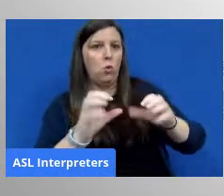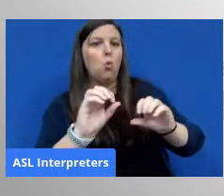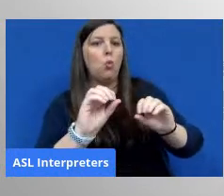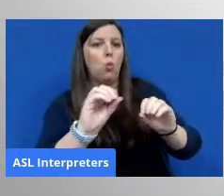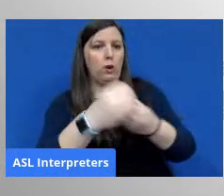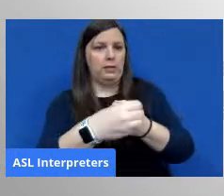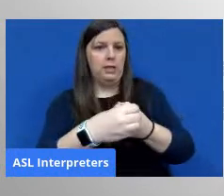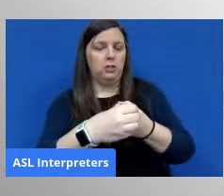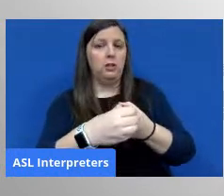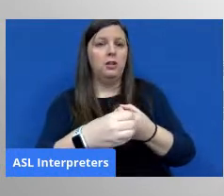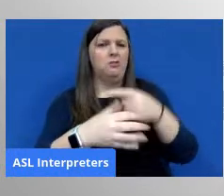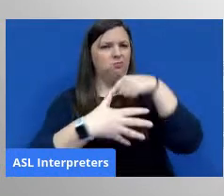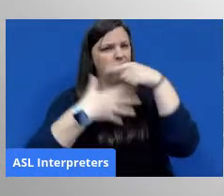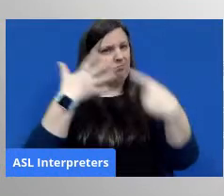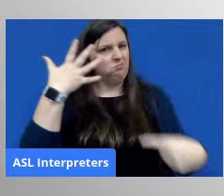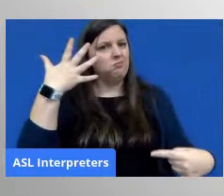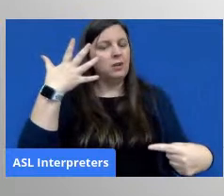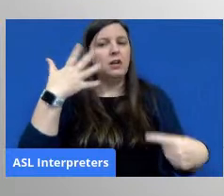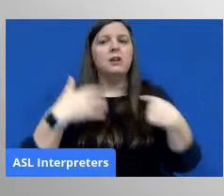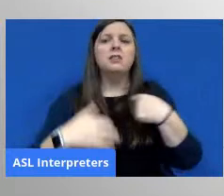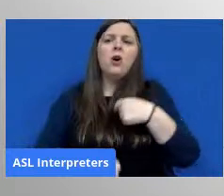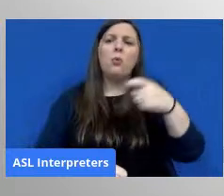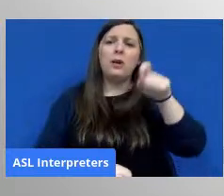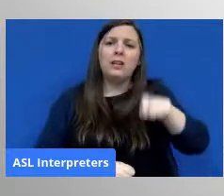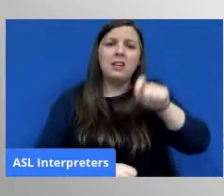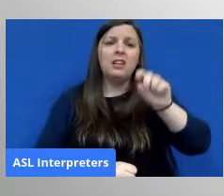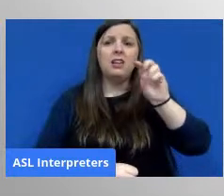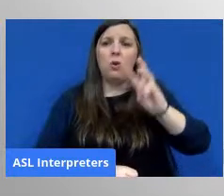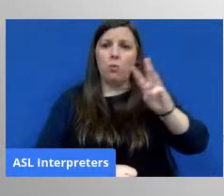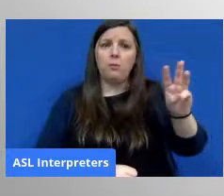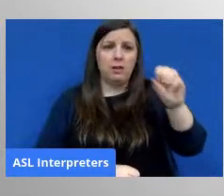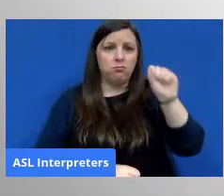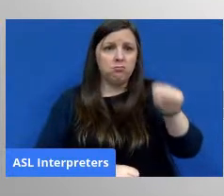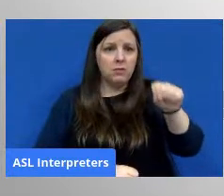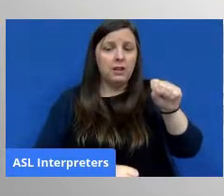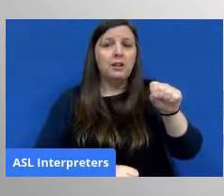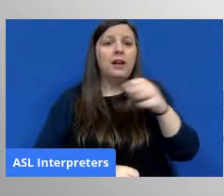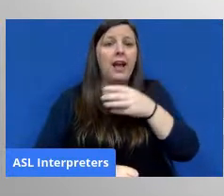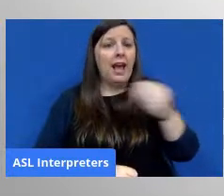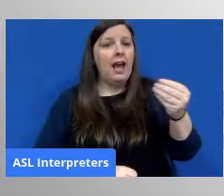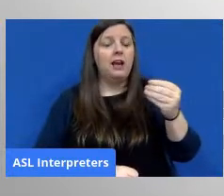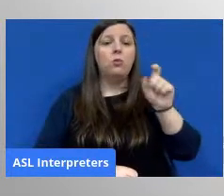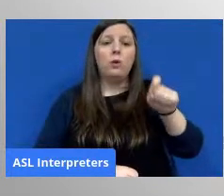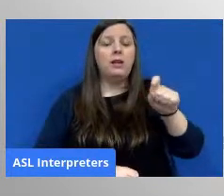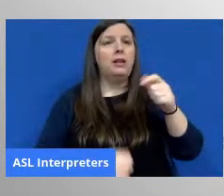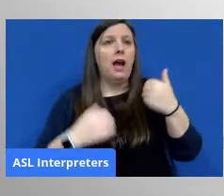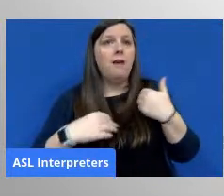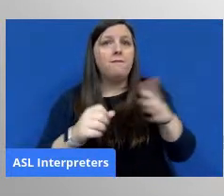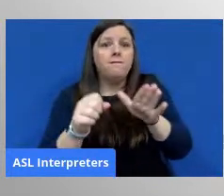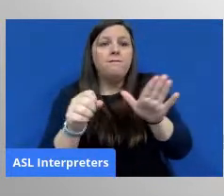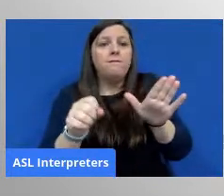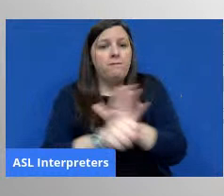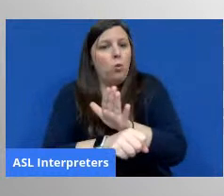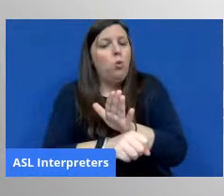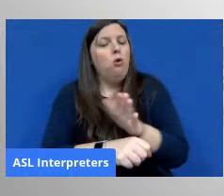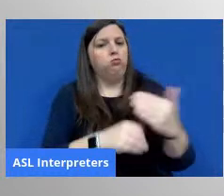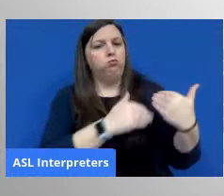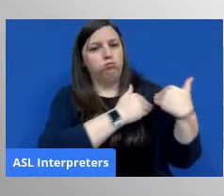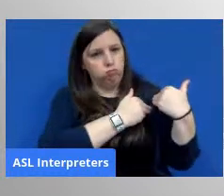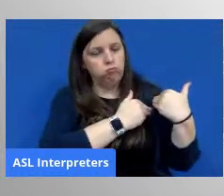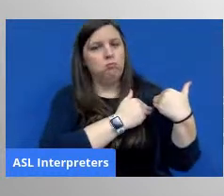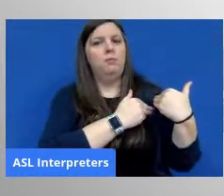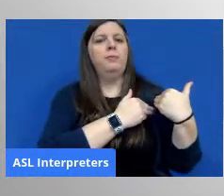a website as well as a full accountability, because we want to make sure that every child has